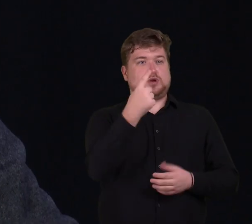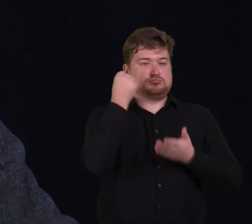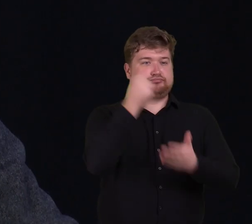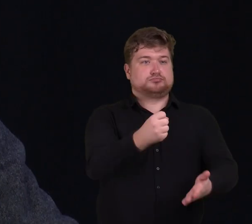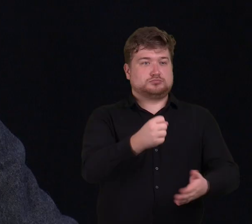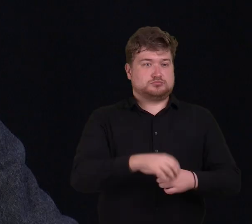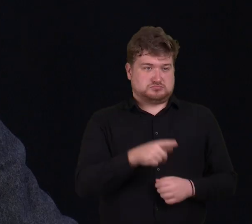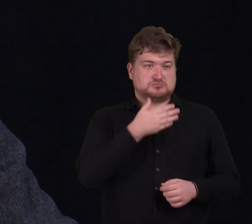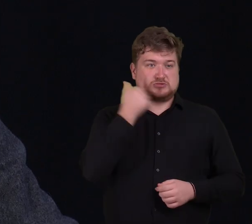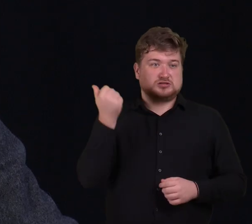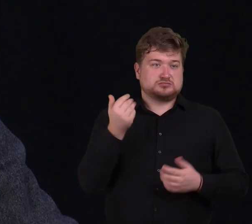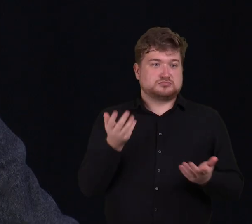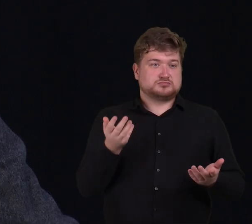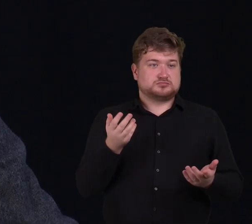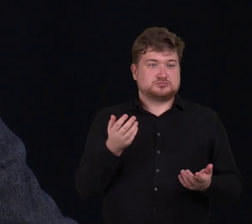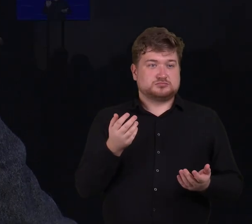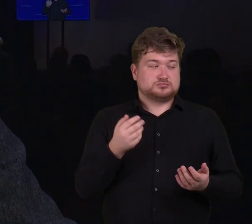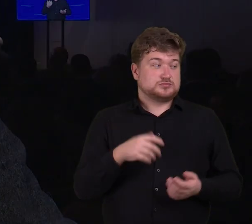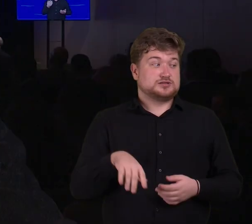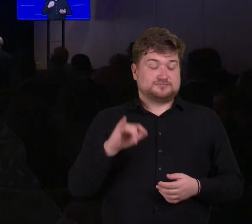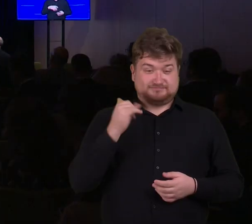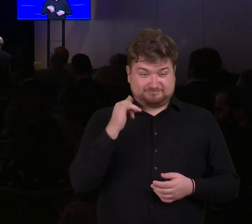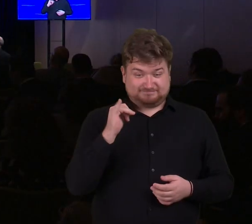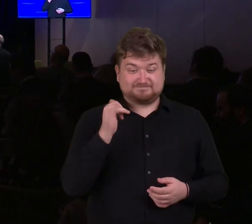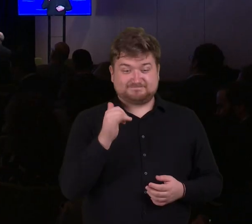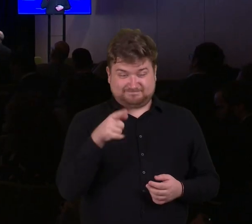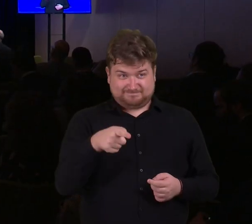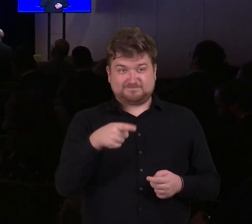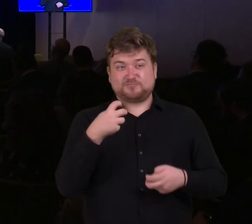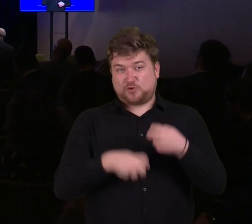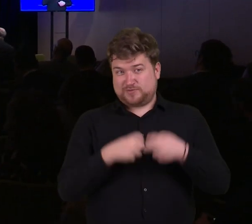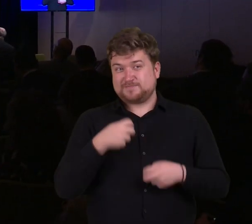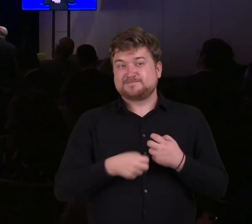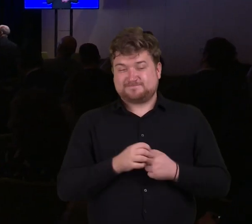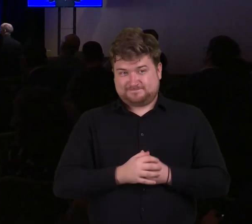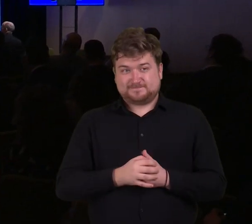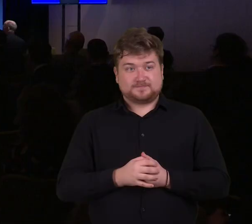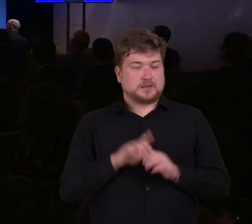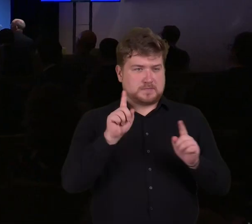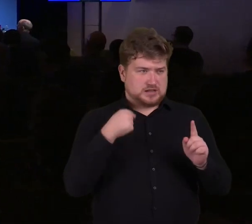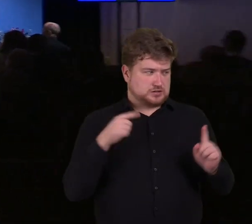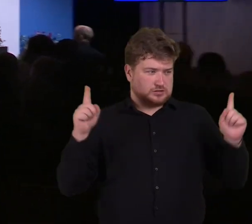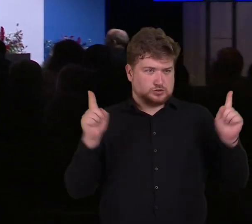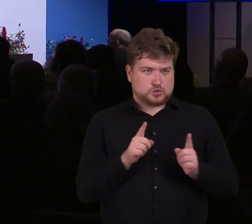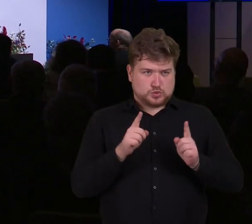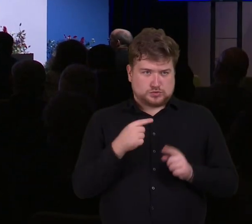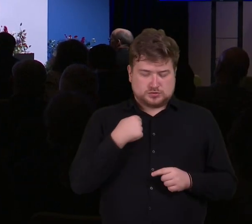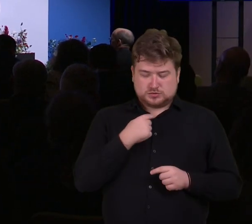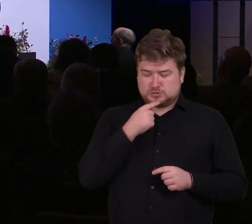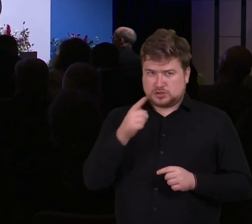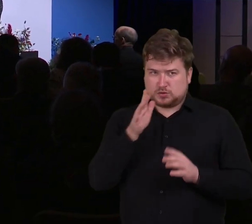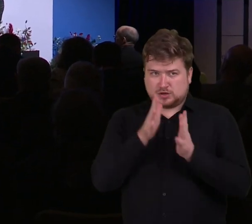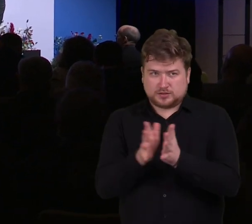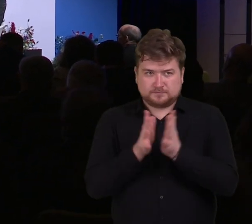I don't know, maybe you can react. But very briefly, what's actually the means to get this